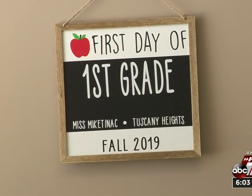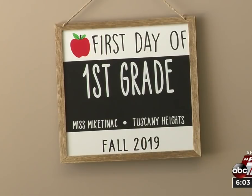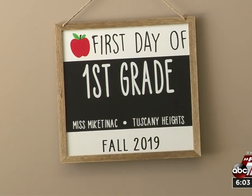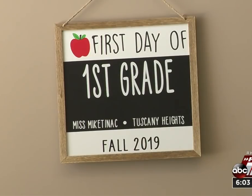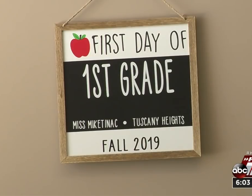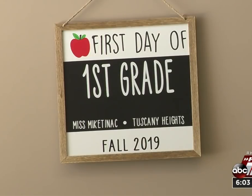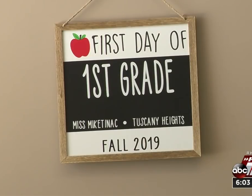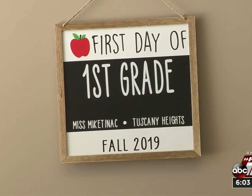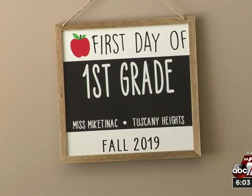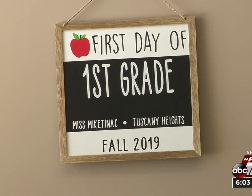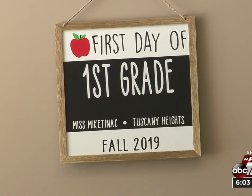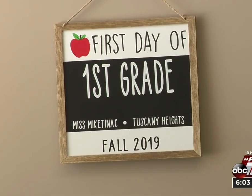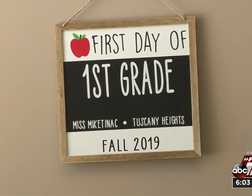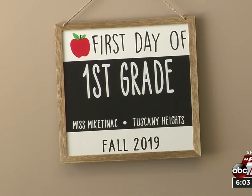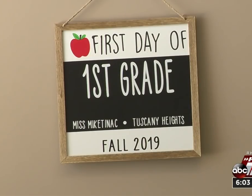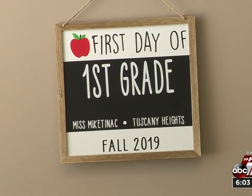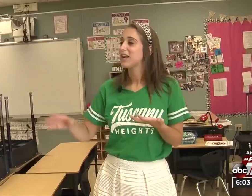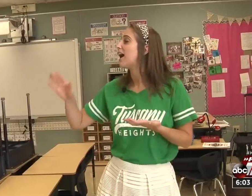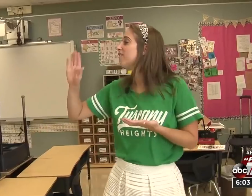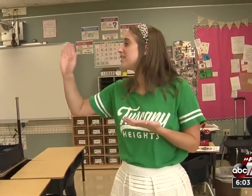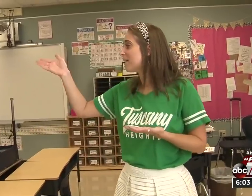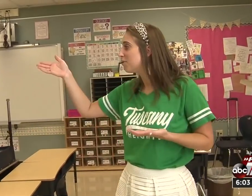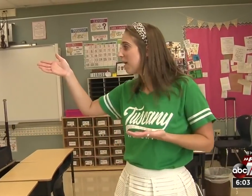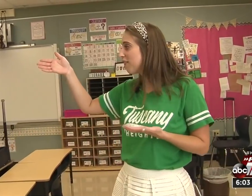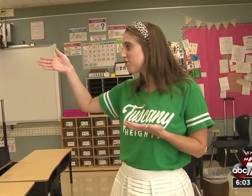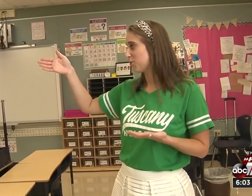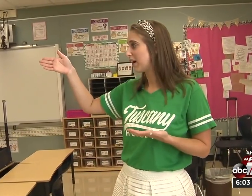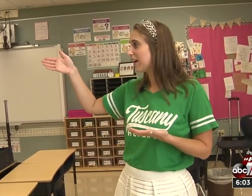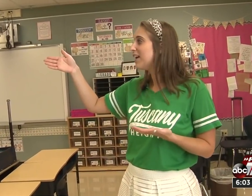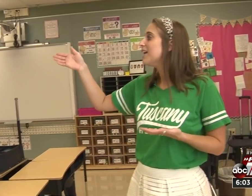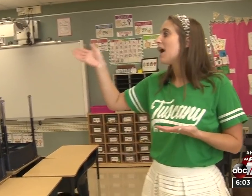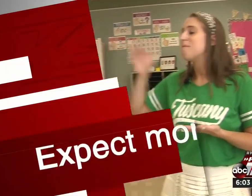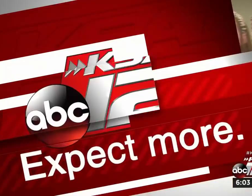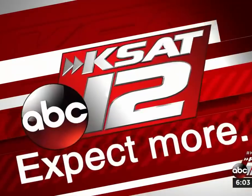She gave us a sneak peek at her classroom in the era of COVID.